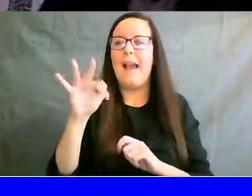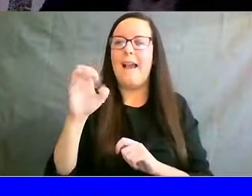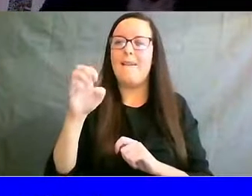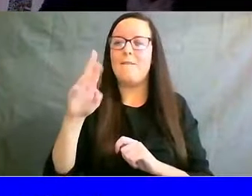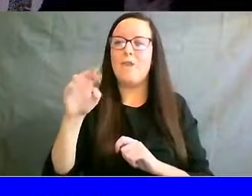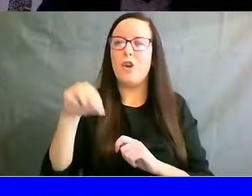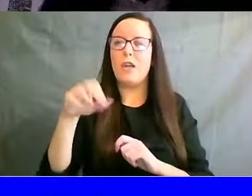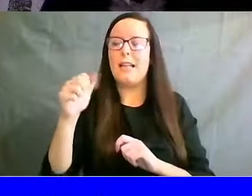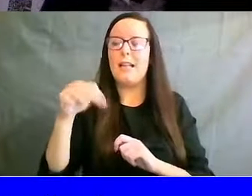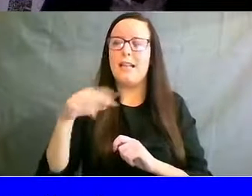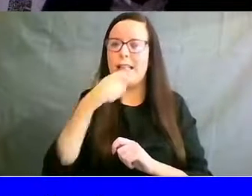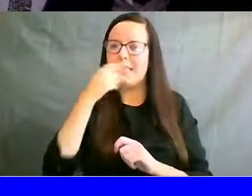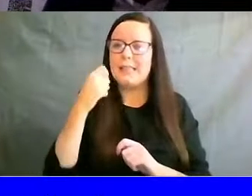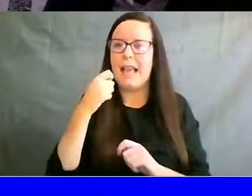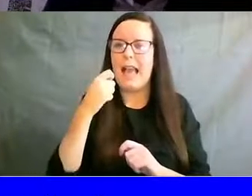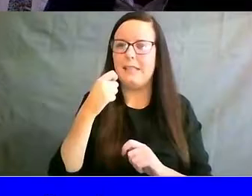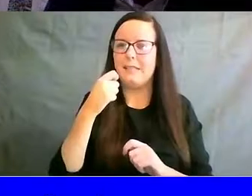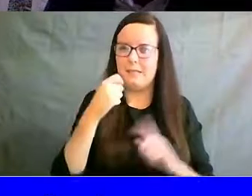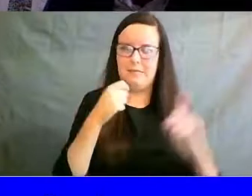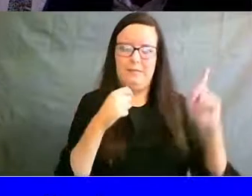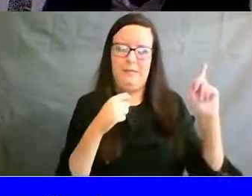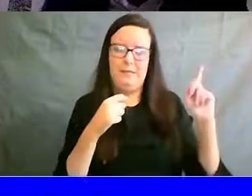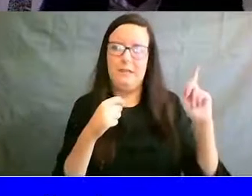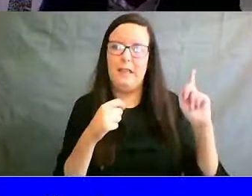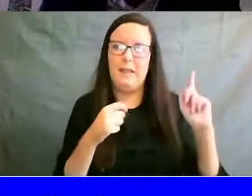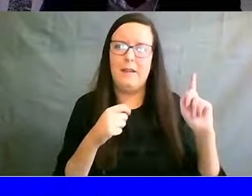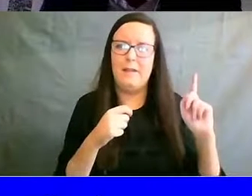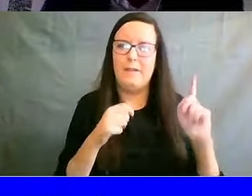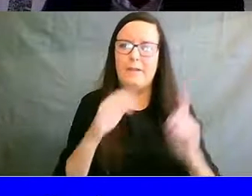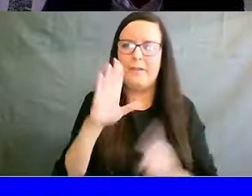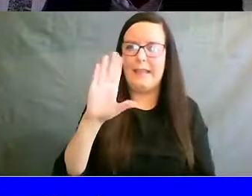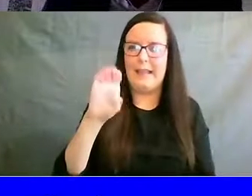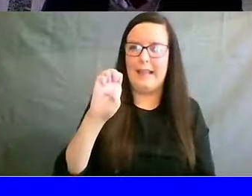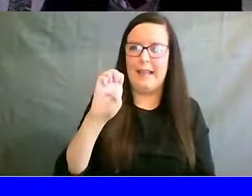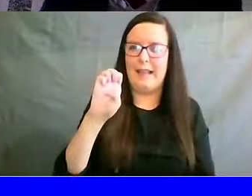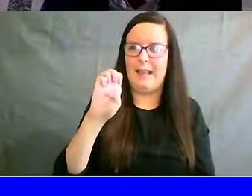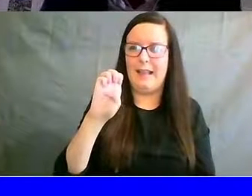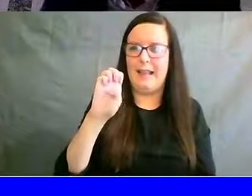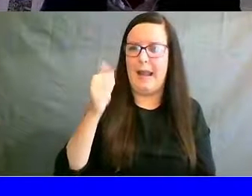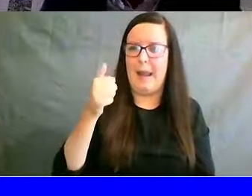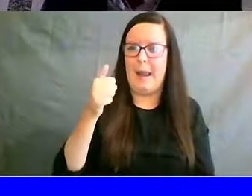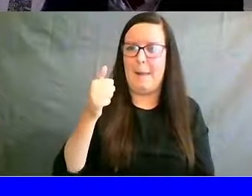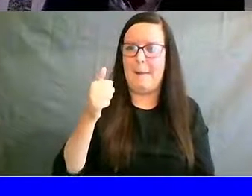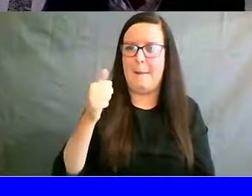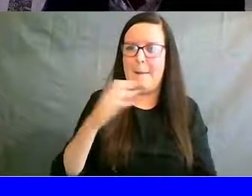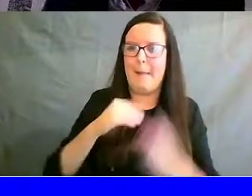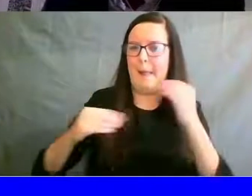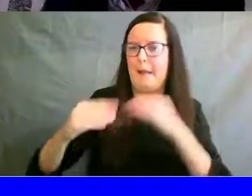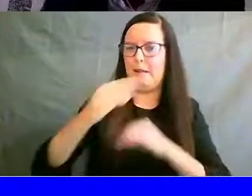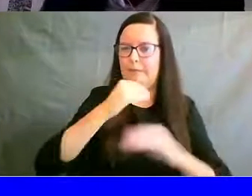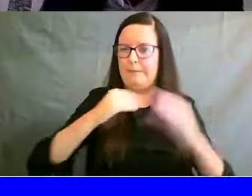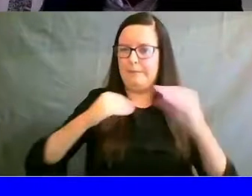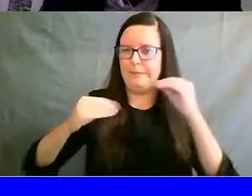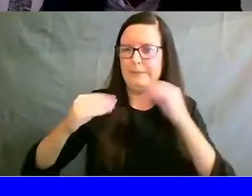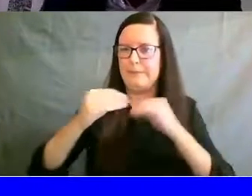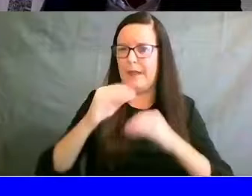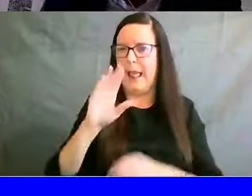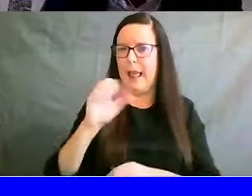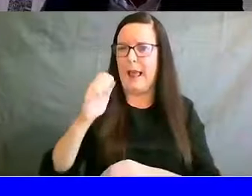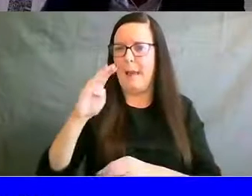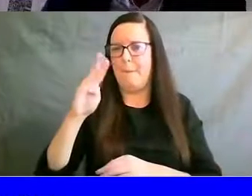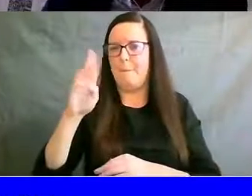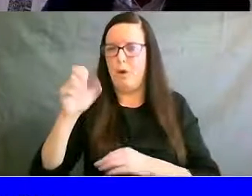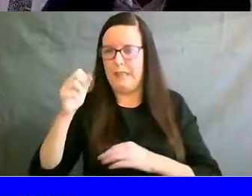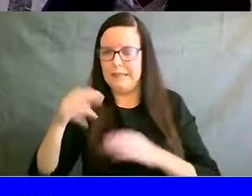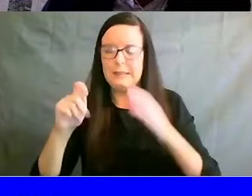very important risks. Firstly, there's a risk now that special measures will be misunderstood. There's also